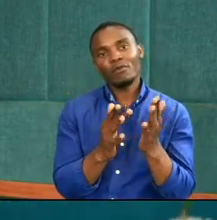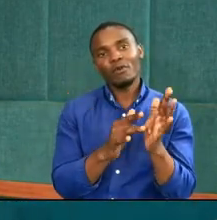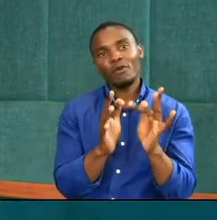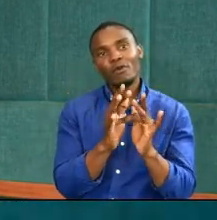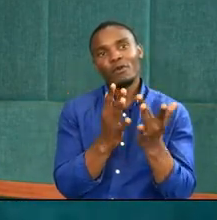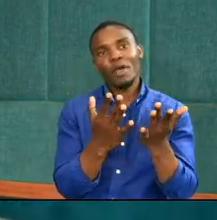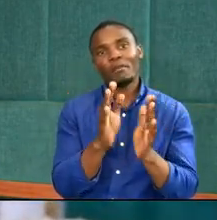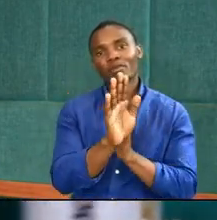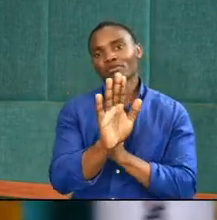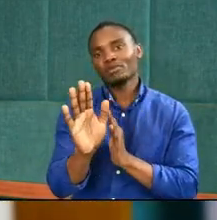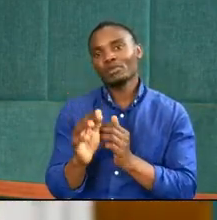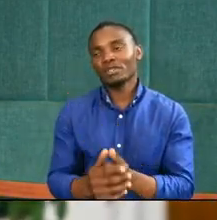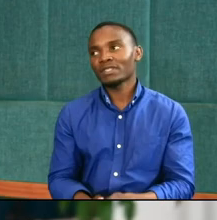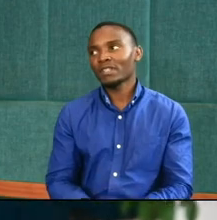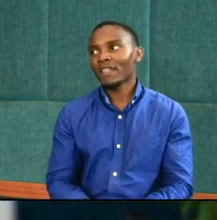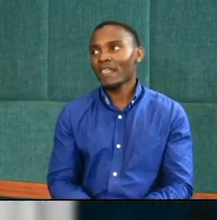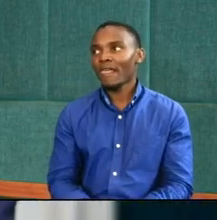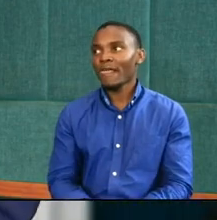Go ahead, take your Bibles out.